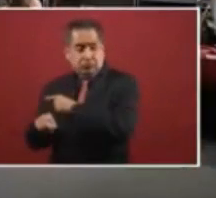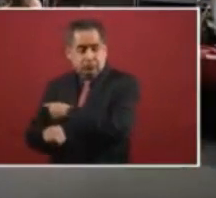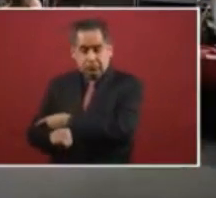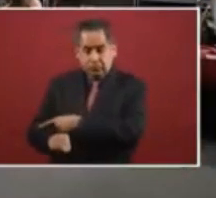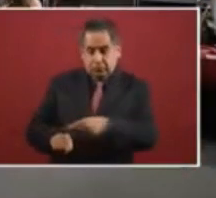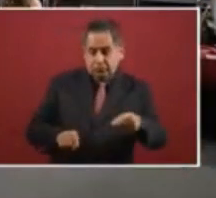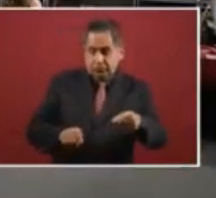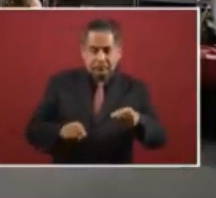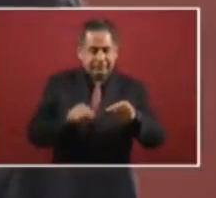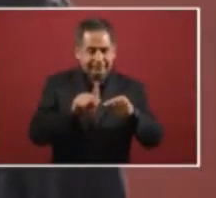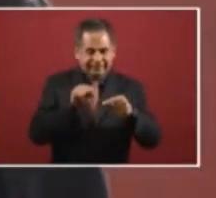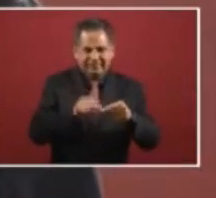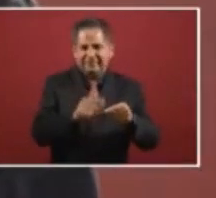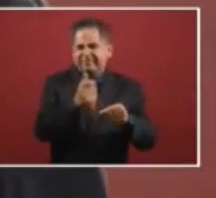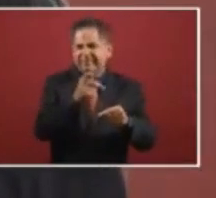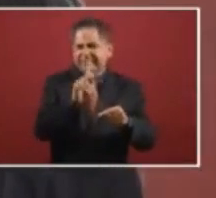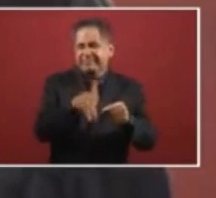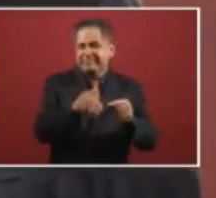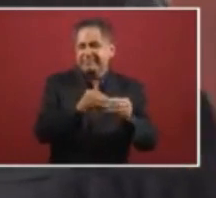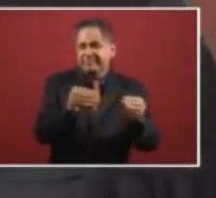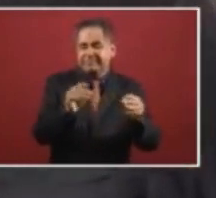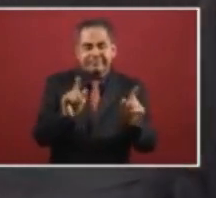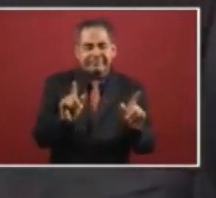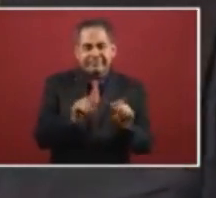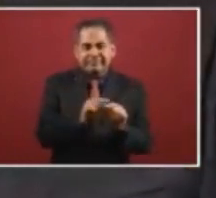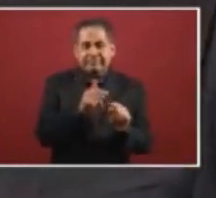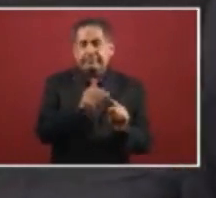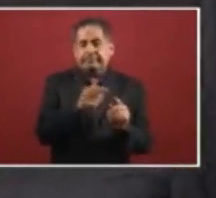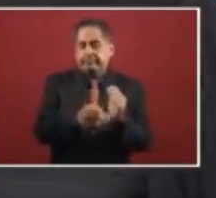of all the roads.